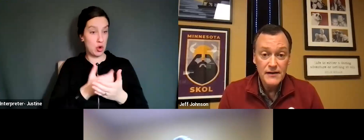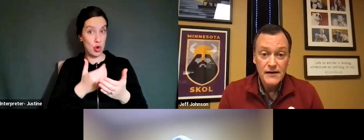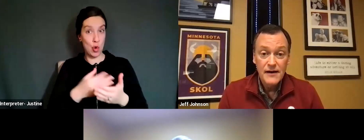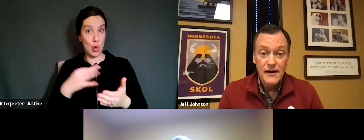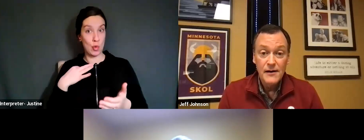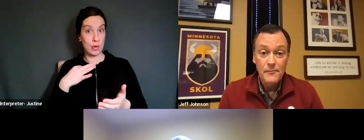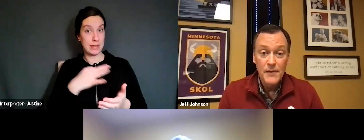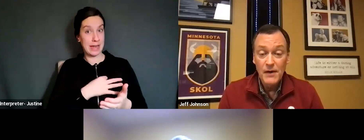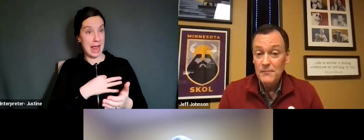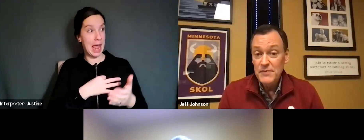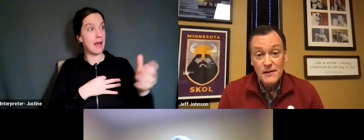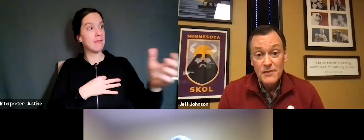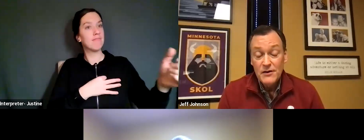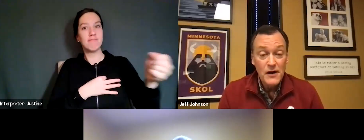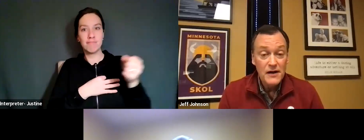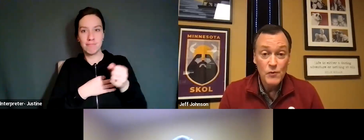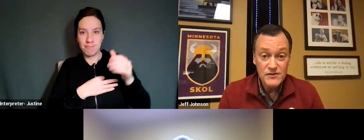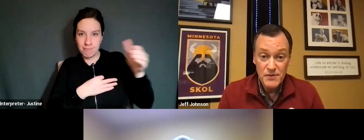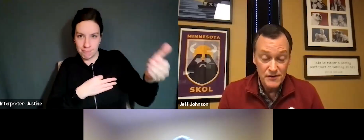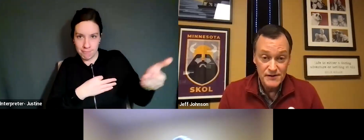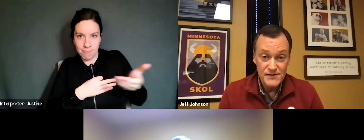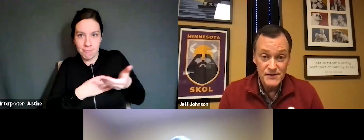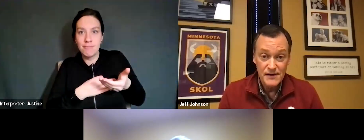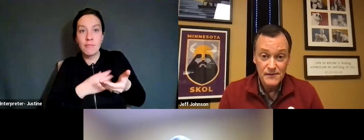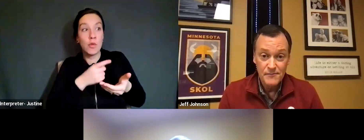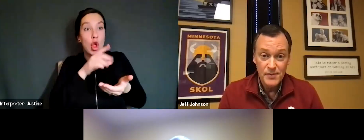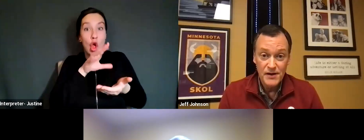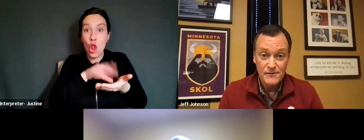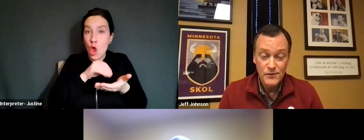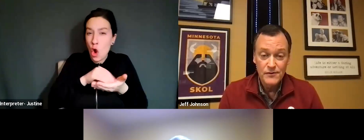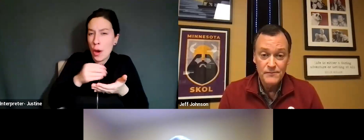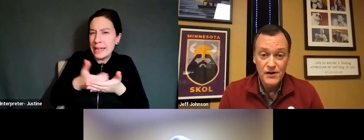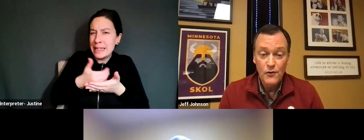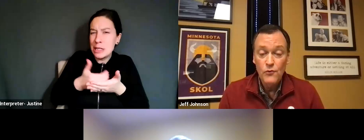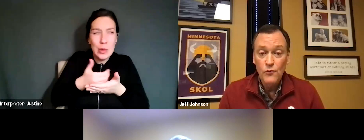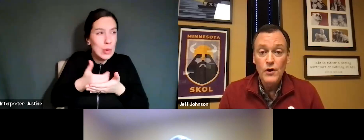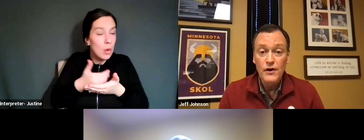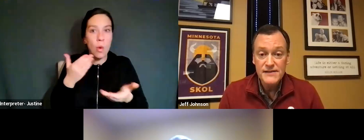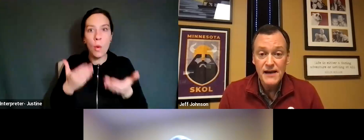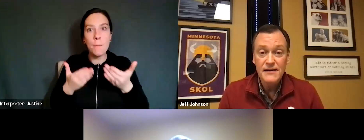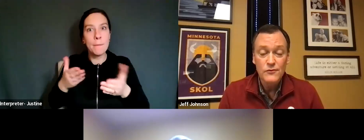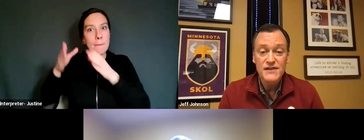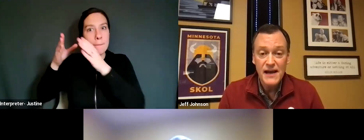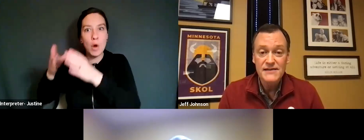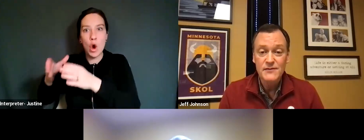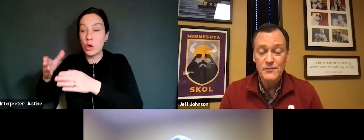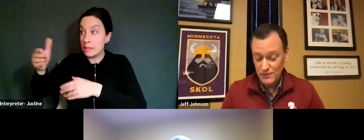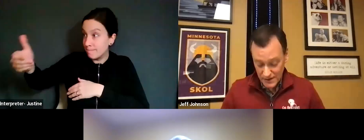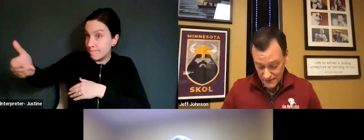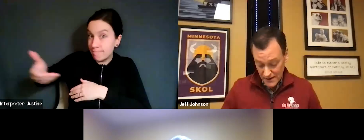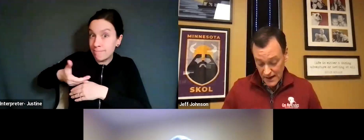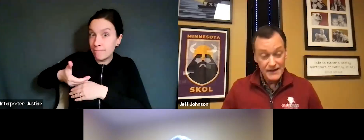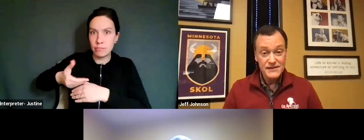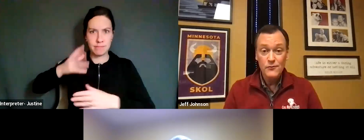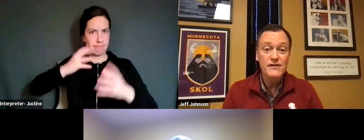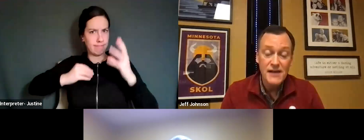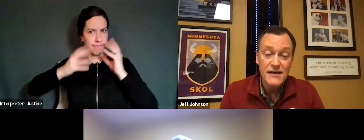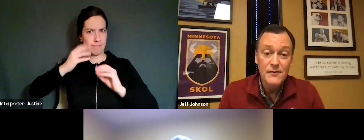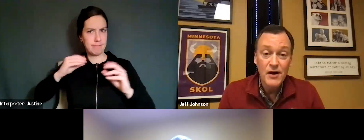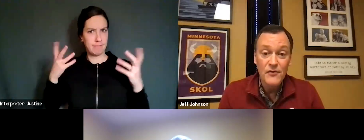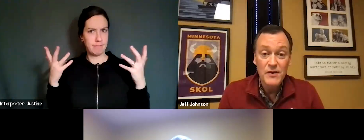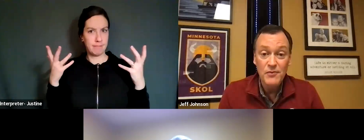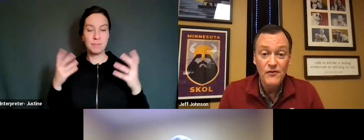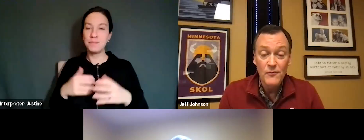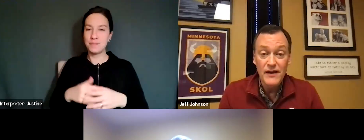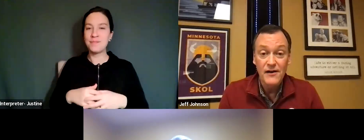learning. It might be somebody who has more experience, but we're excited. We're sad to see people leave. I can say we're